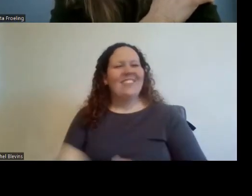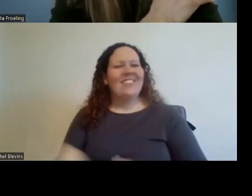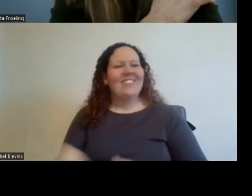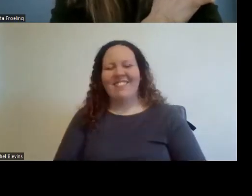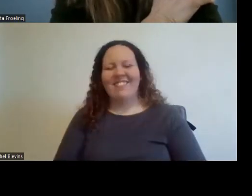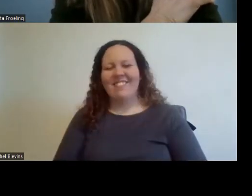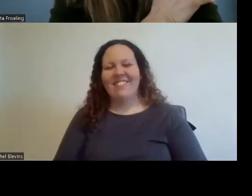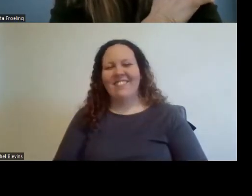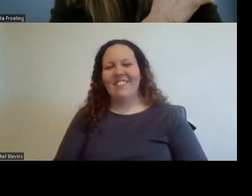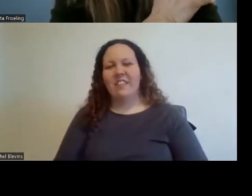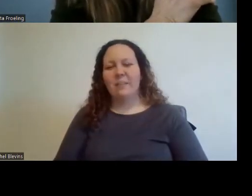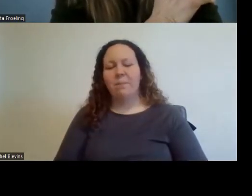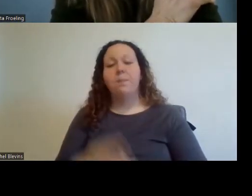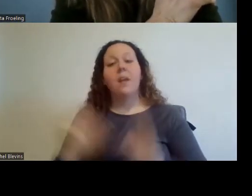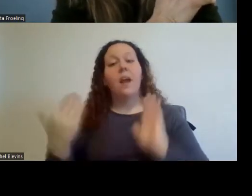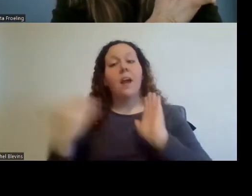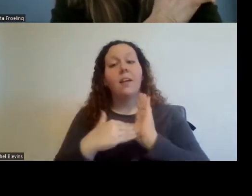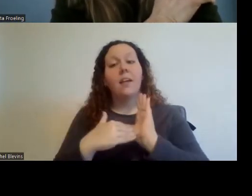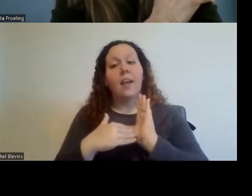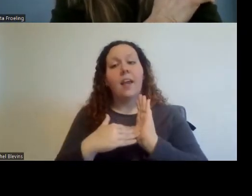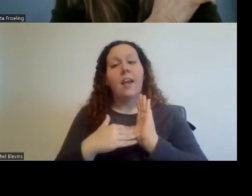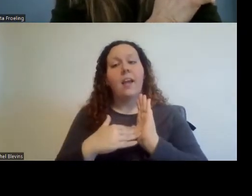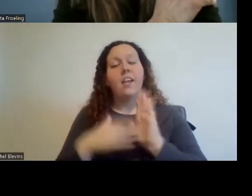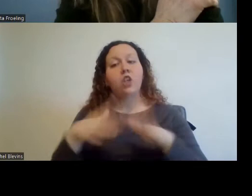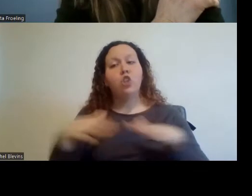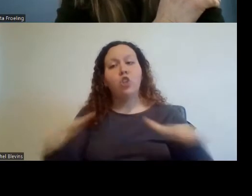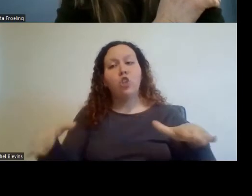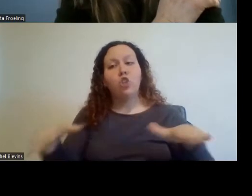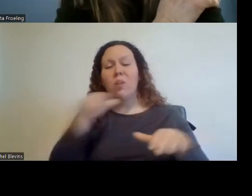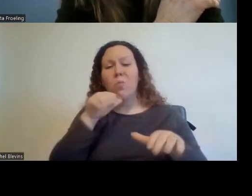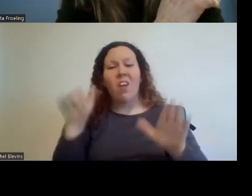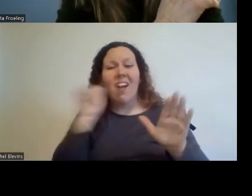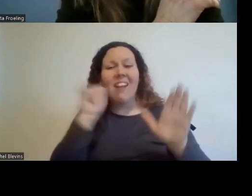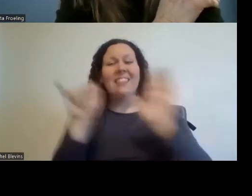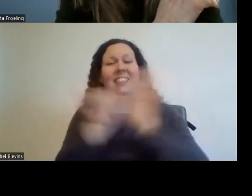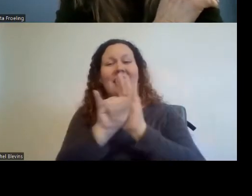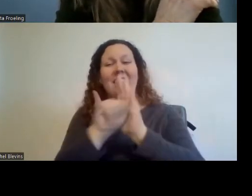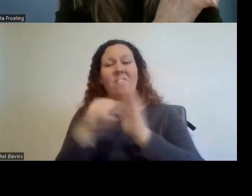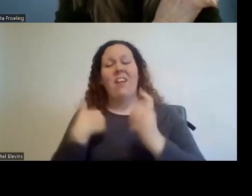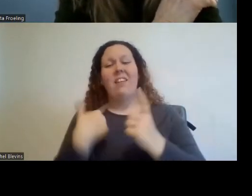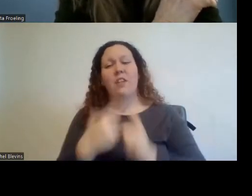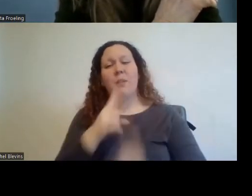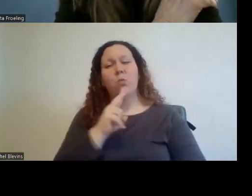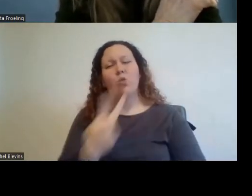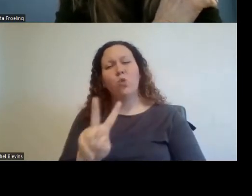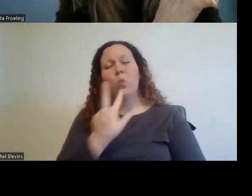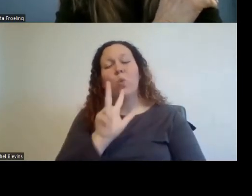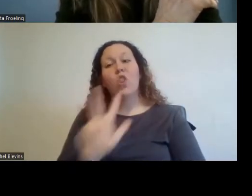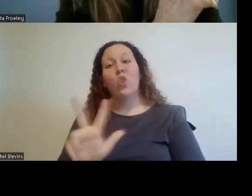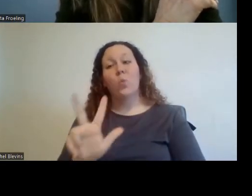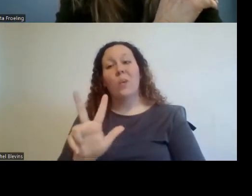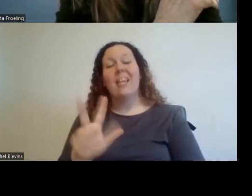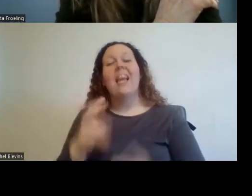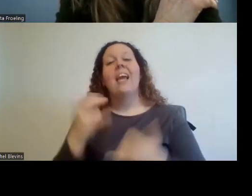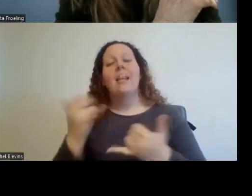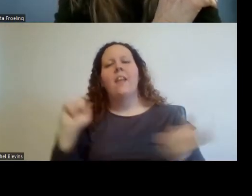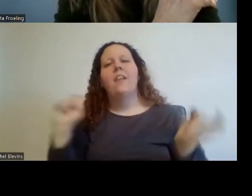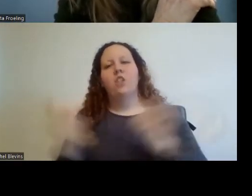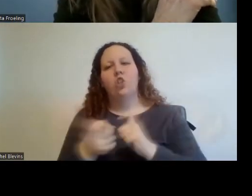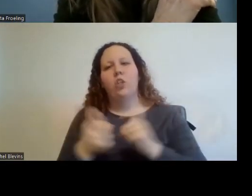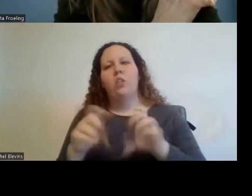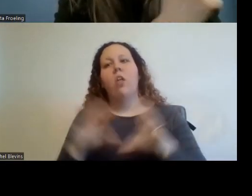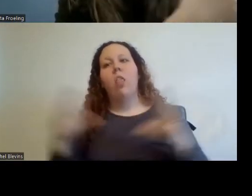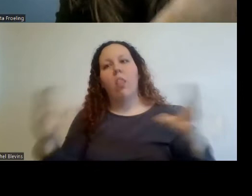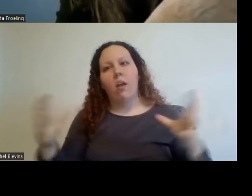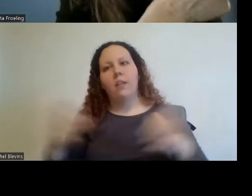And again, it used to be that children weren't identified until they were 2 or 3 years old. And now that has changed a lot.